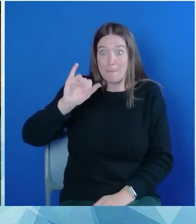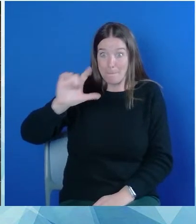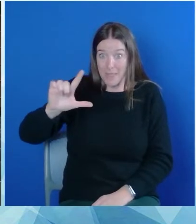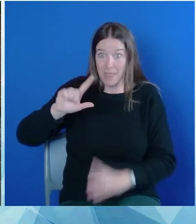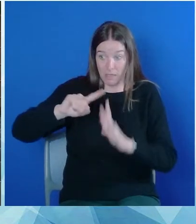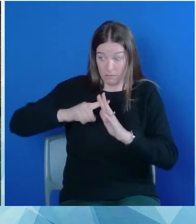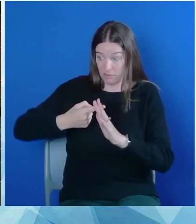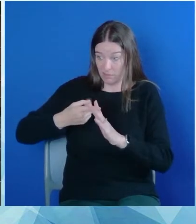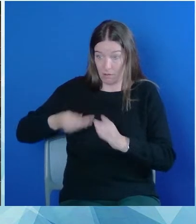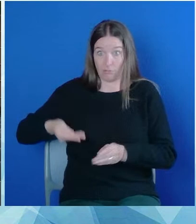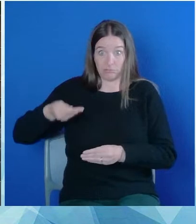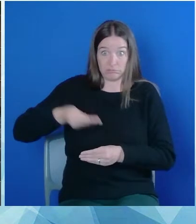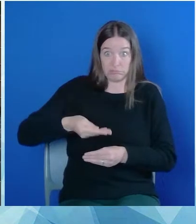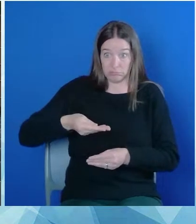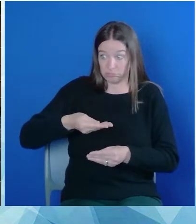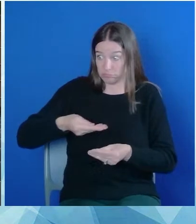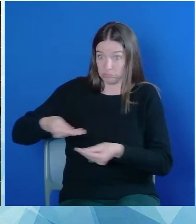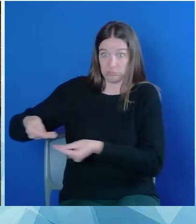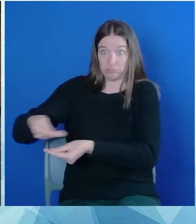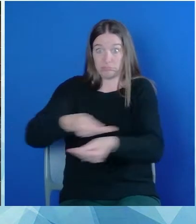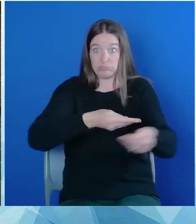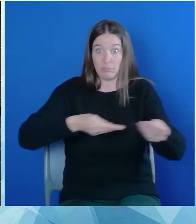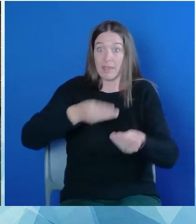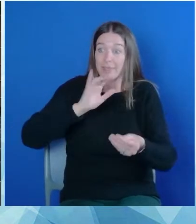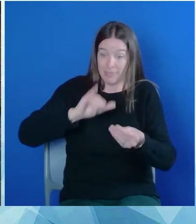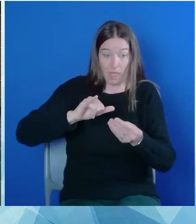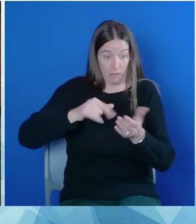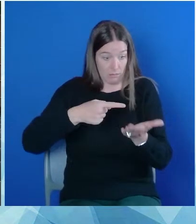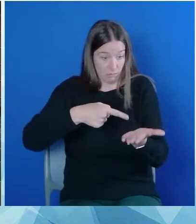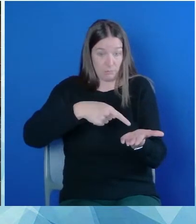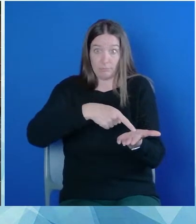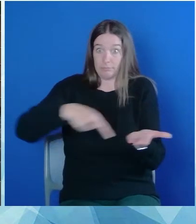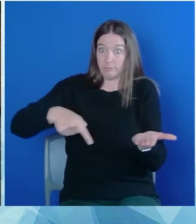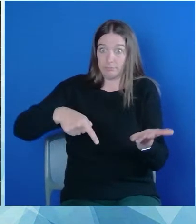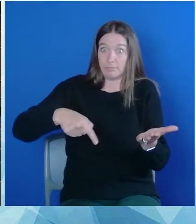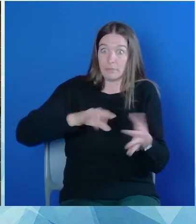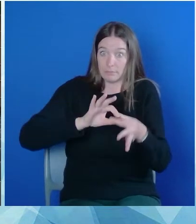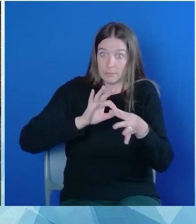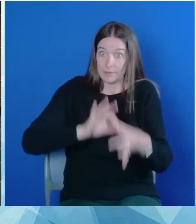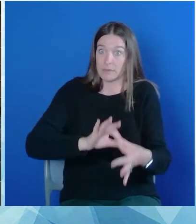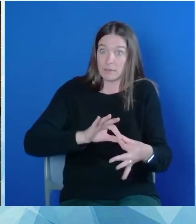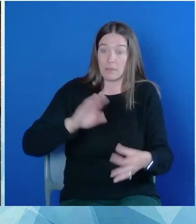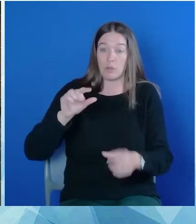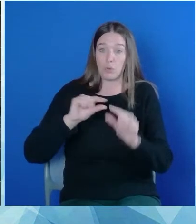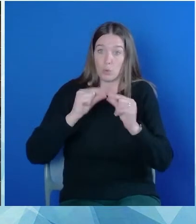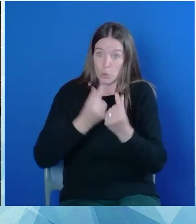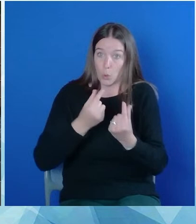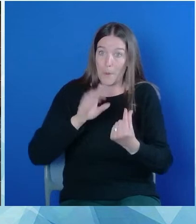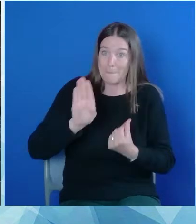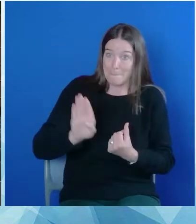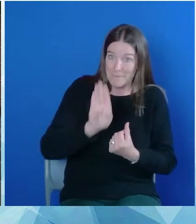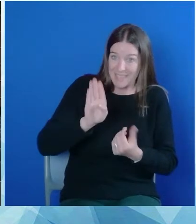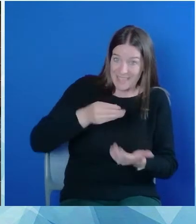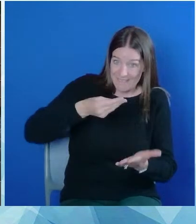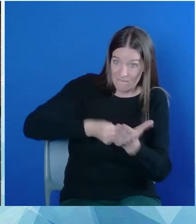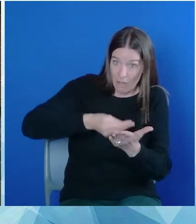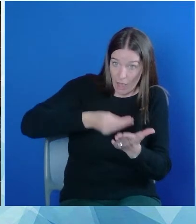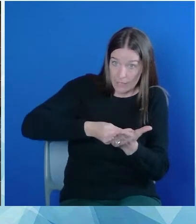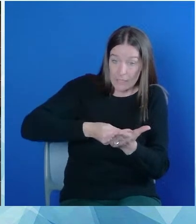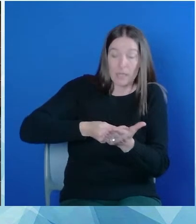addresses Group B funding, for instance, like the budget bills or something of that nature,